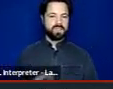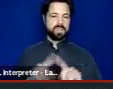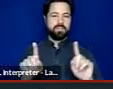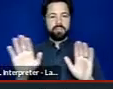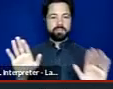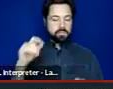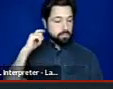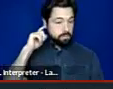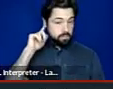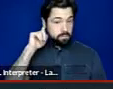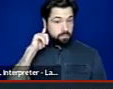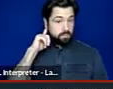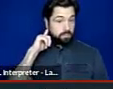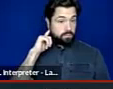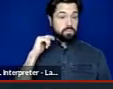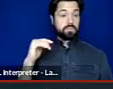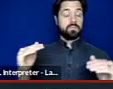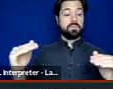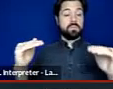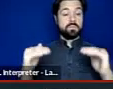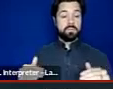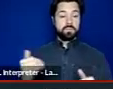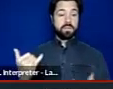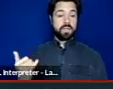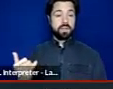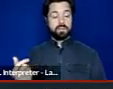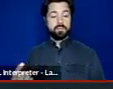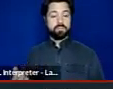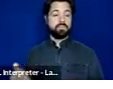with that being said, let's go back to our